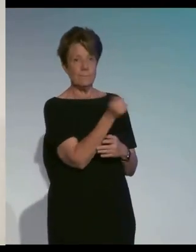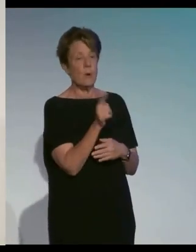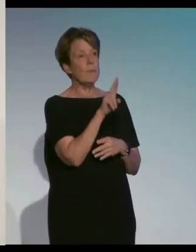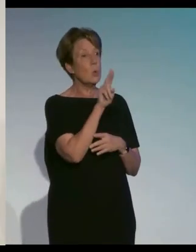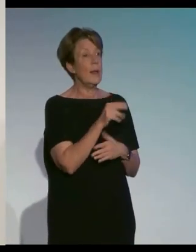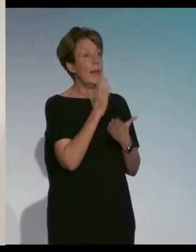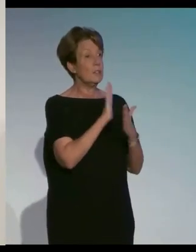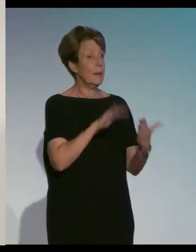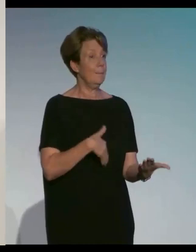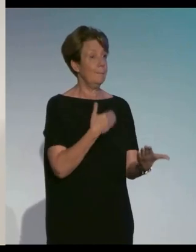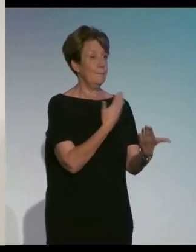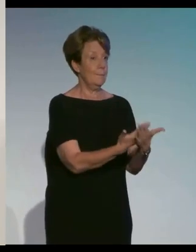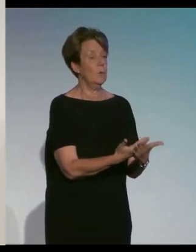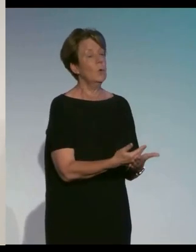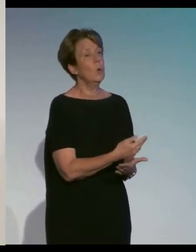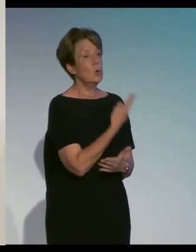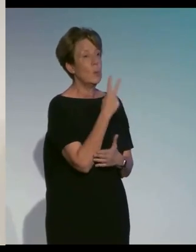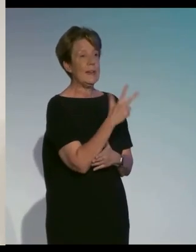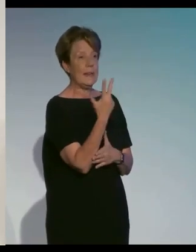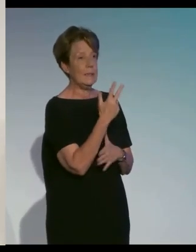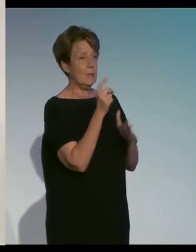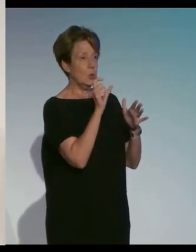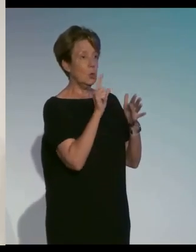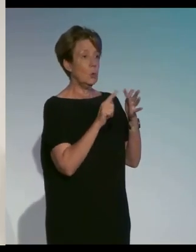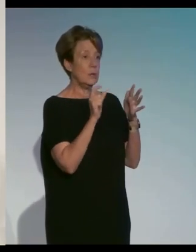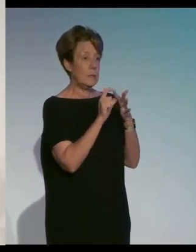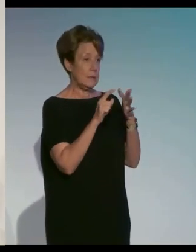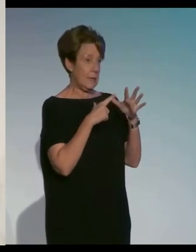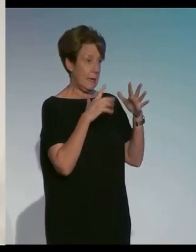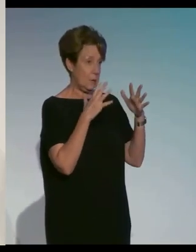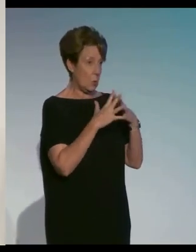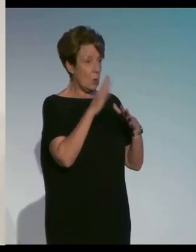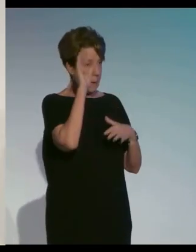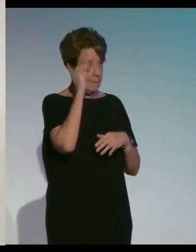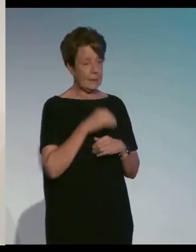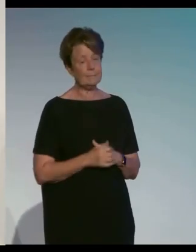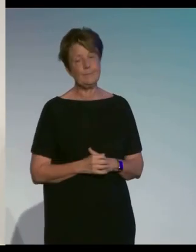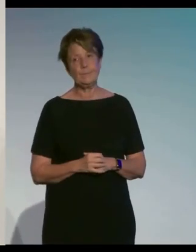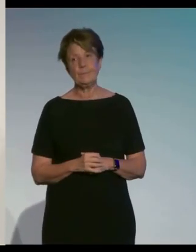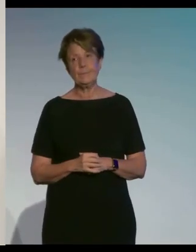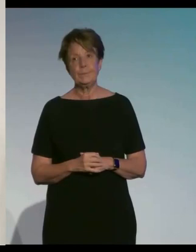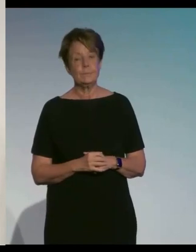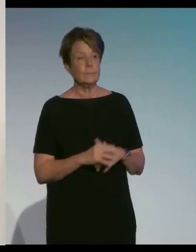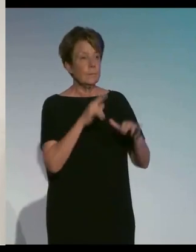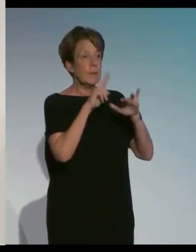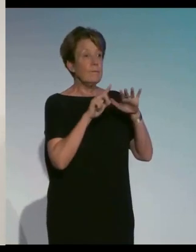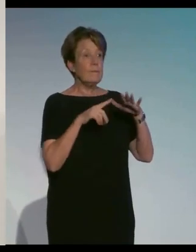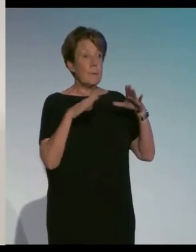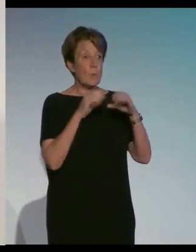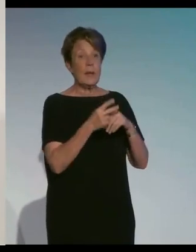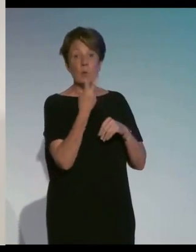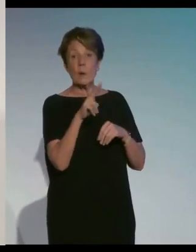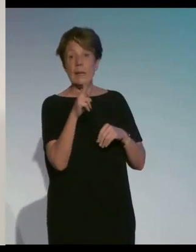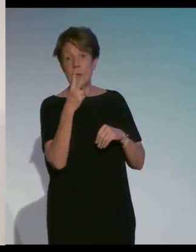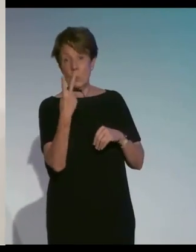it in 2018 to the CEDAW committee. And in February of 2022, so 4 years